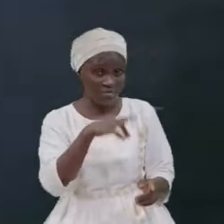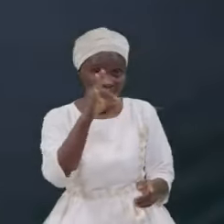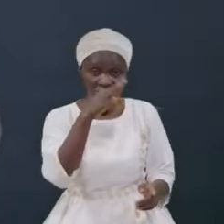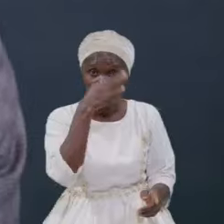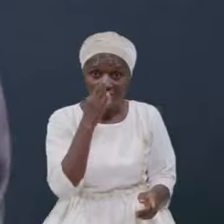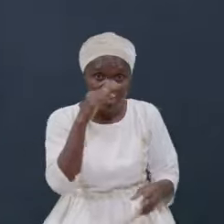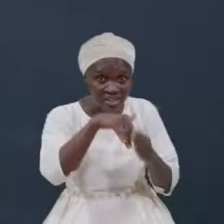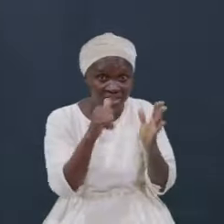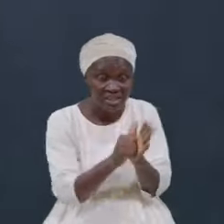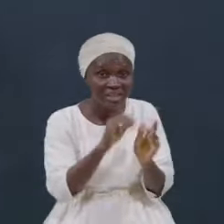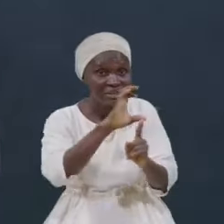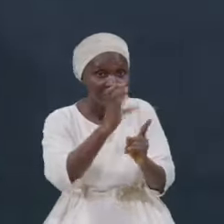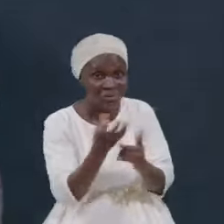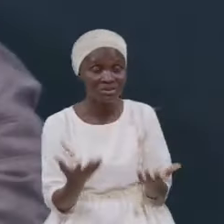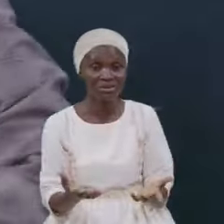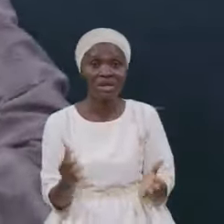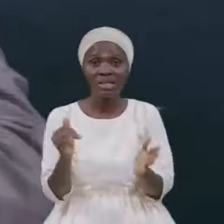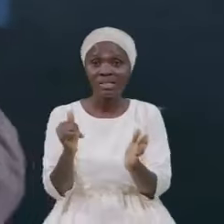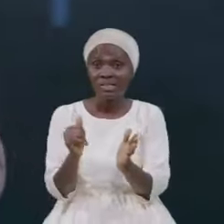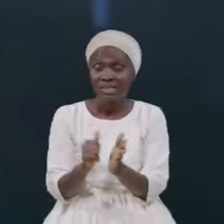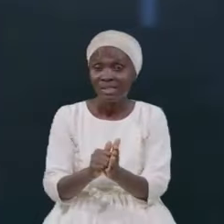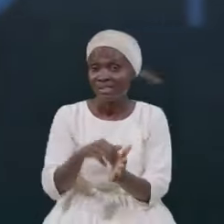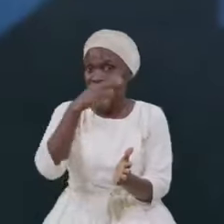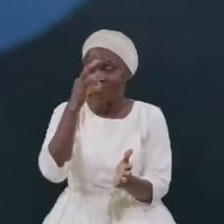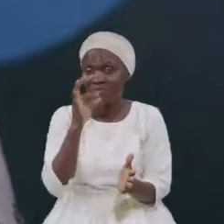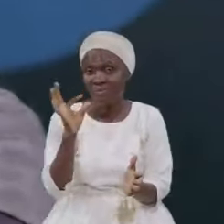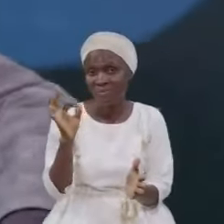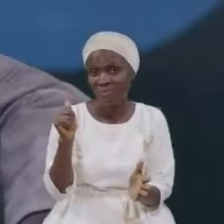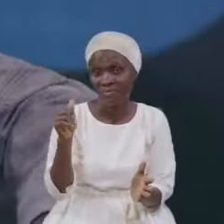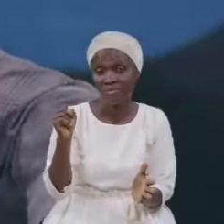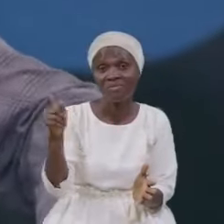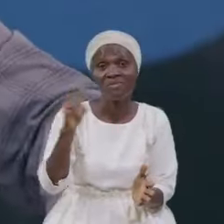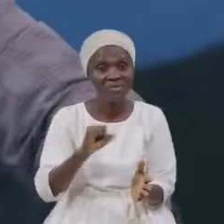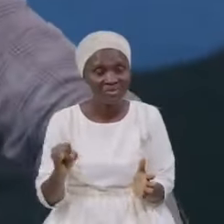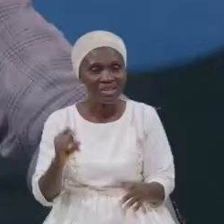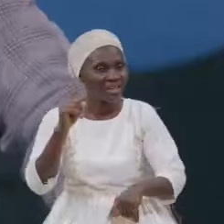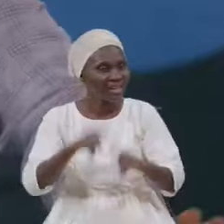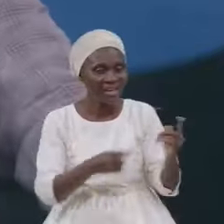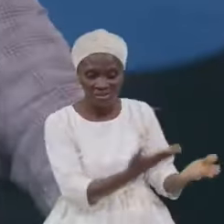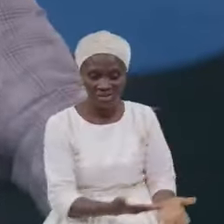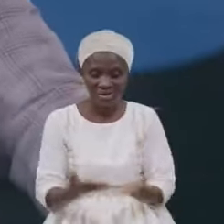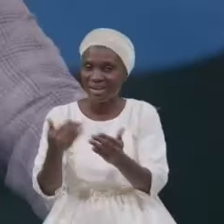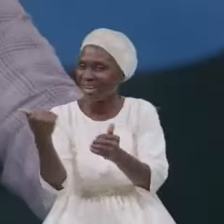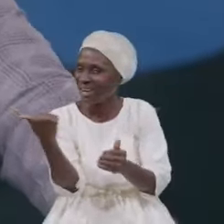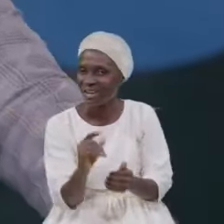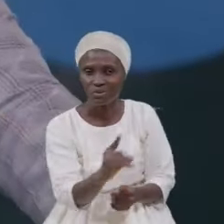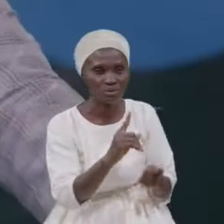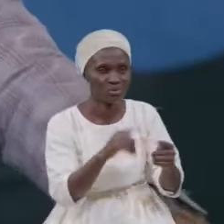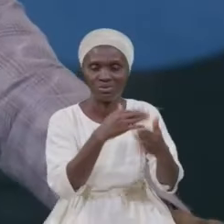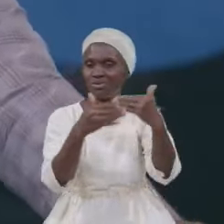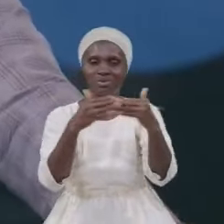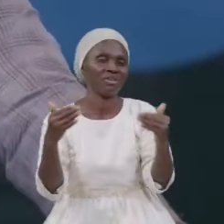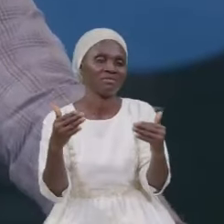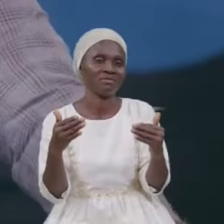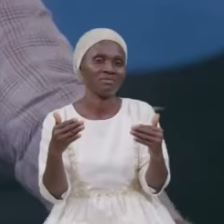has not told you that, you know, you must fast for 40 days, but he said, you must repent.